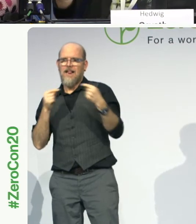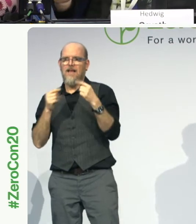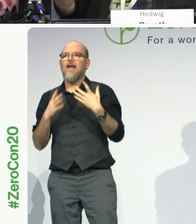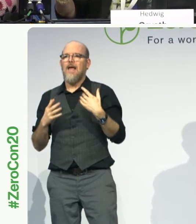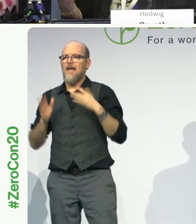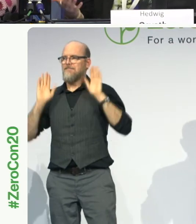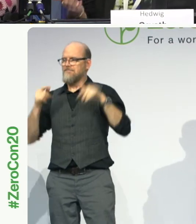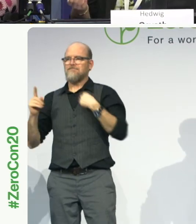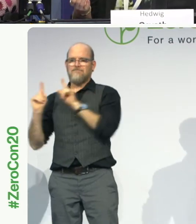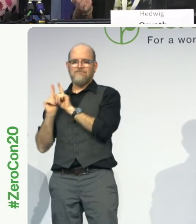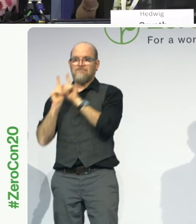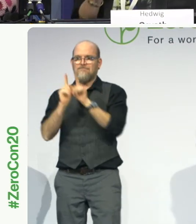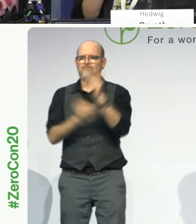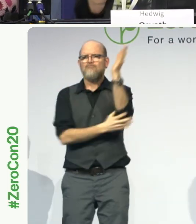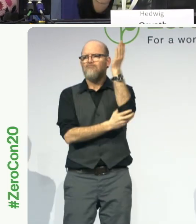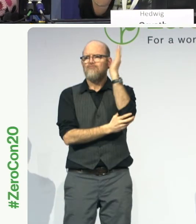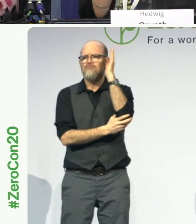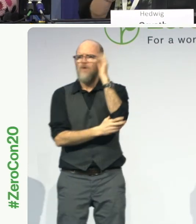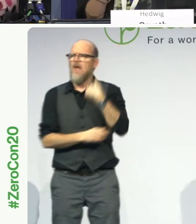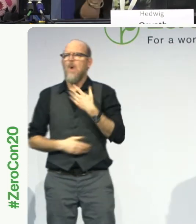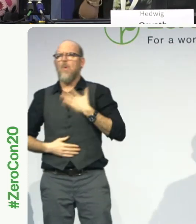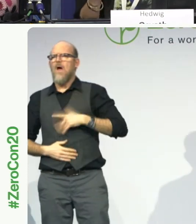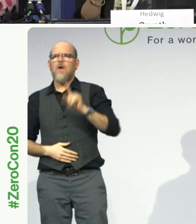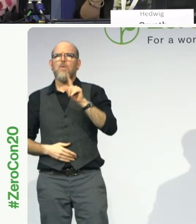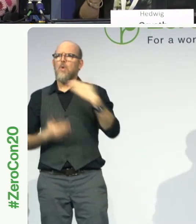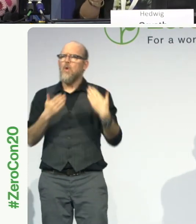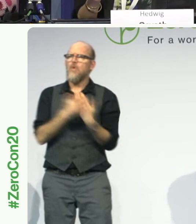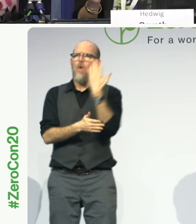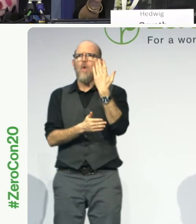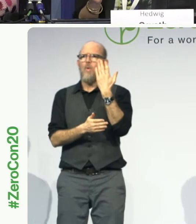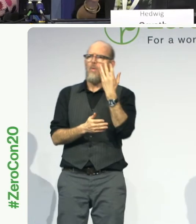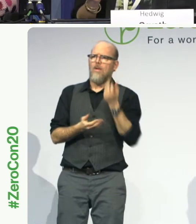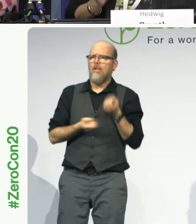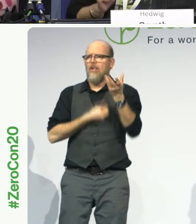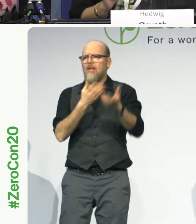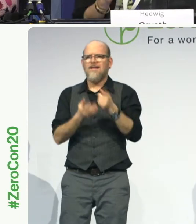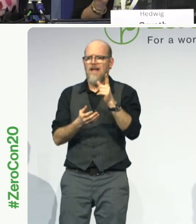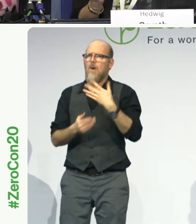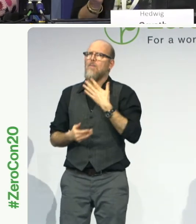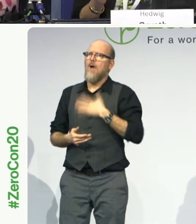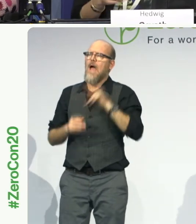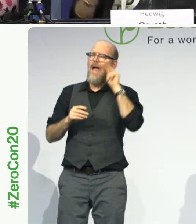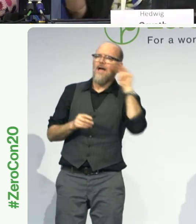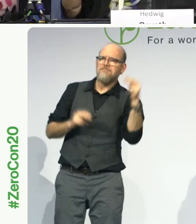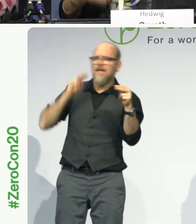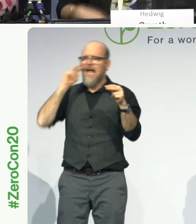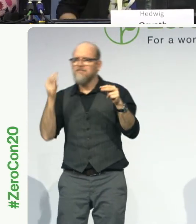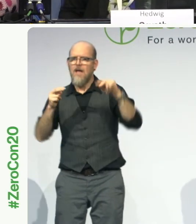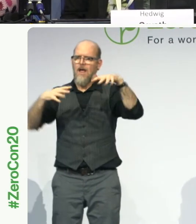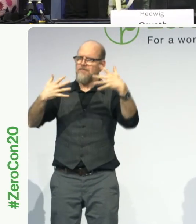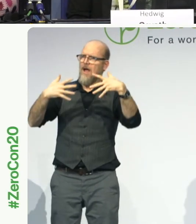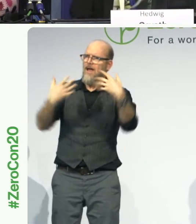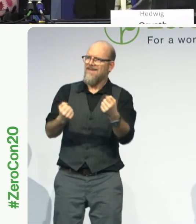won't show one innovation, but rather give different spotlights of German development cooperation in that field. So I'd like to hand